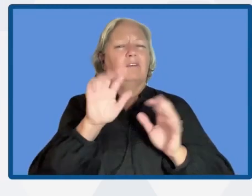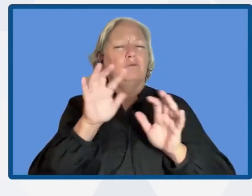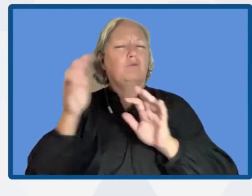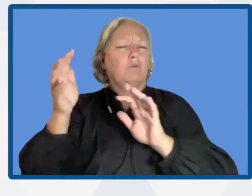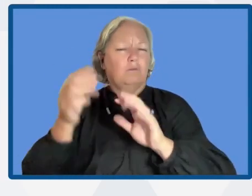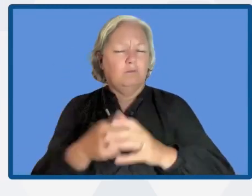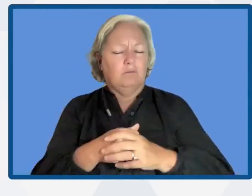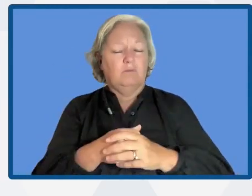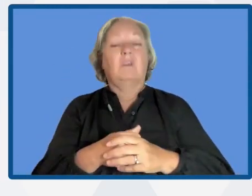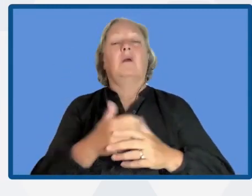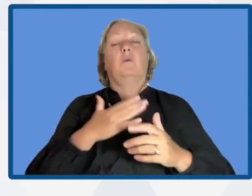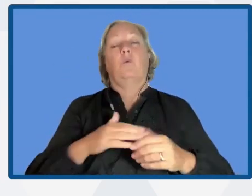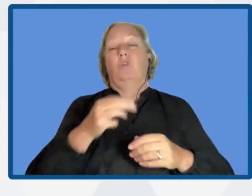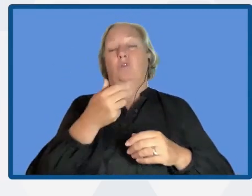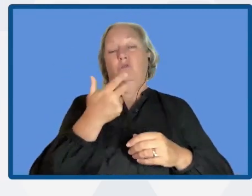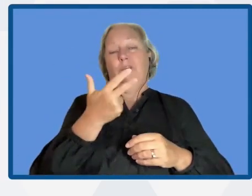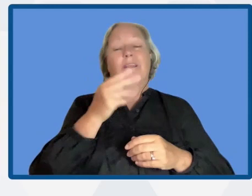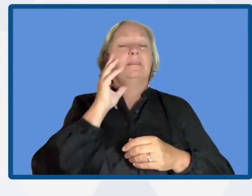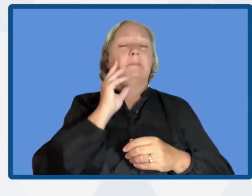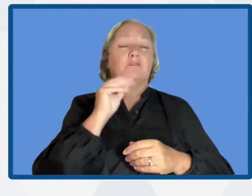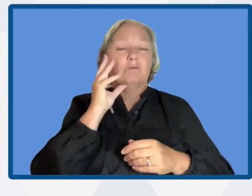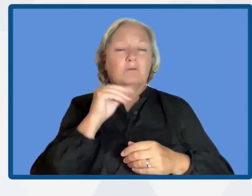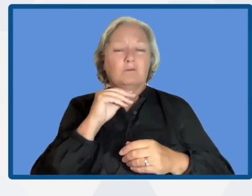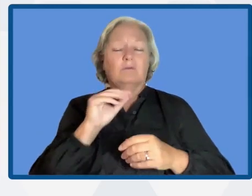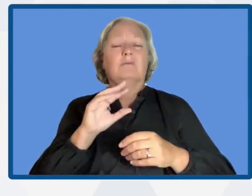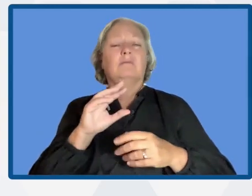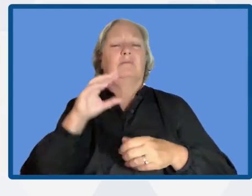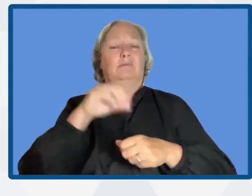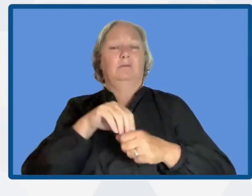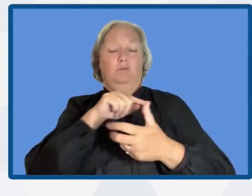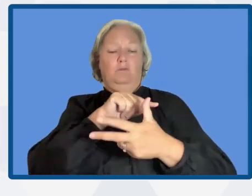three experiences related to these three elements.